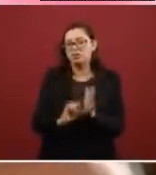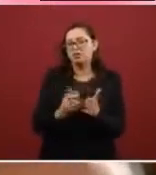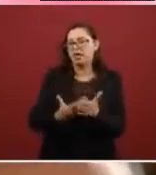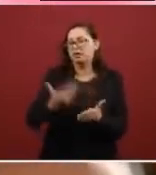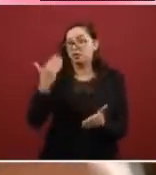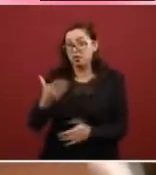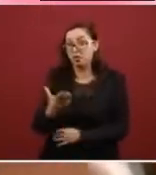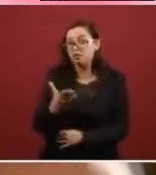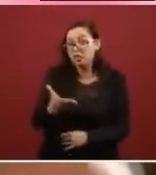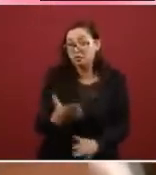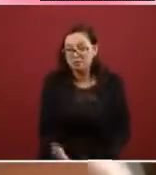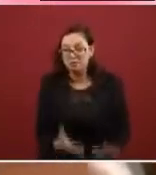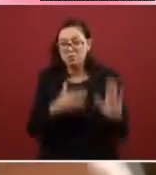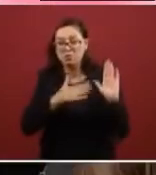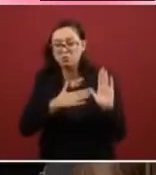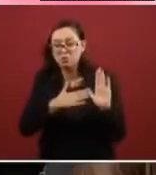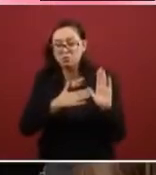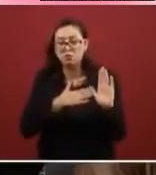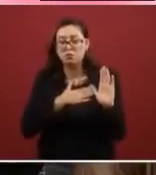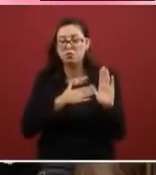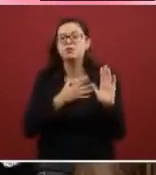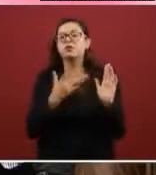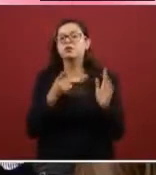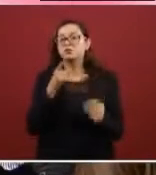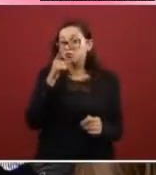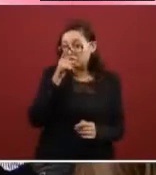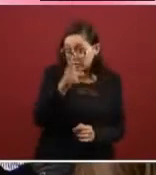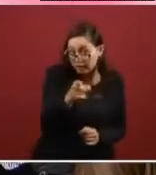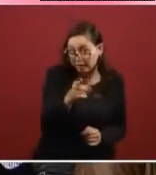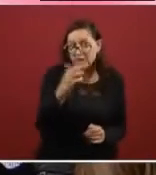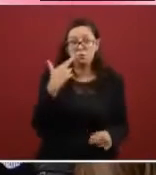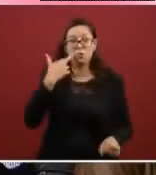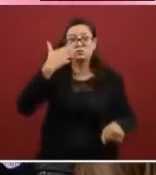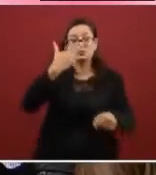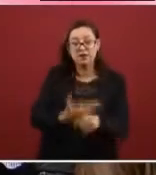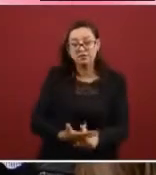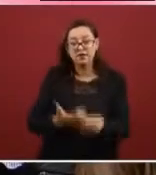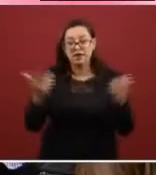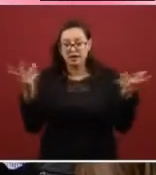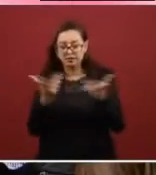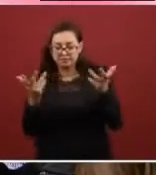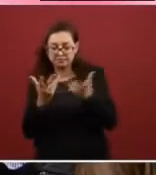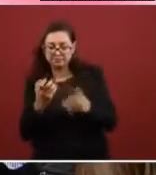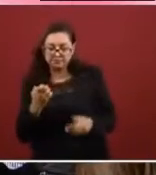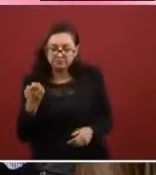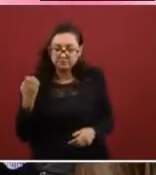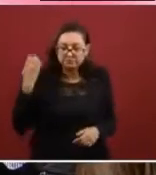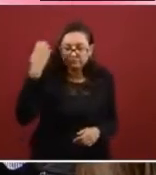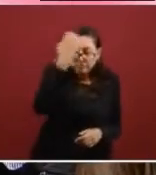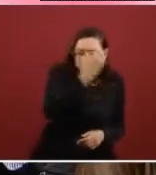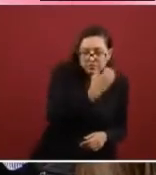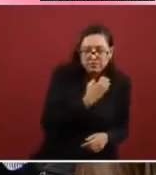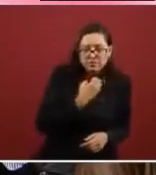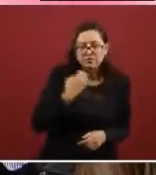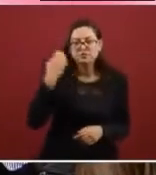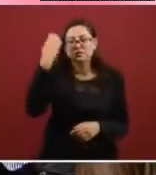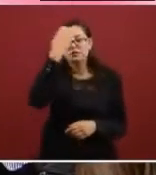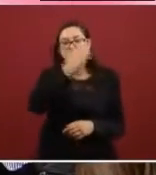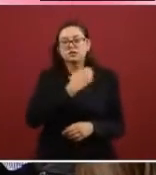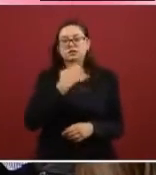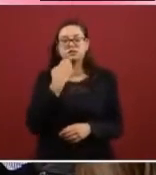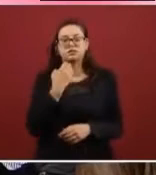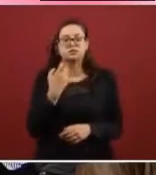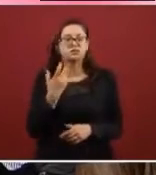you promised que ibas a hacer a una few evaluación months ago that you would do an evaluation la vida as faraónica, to the